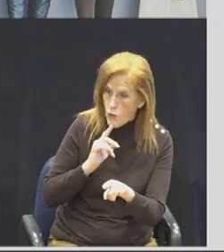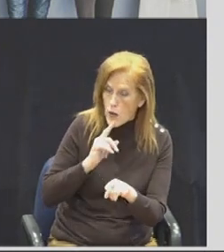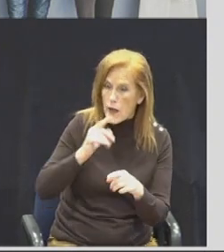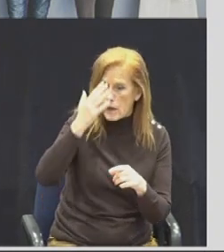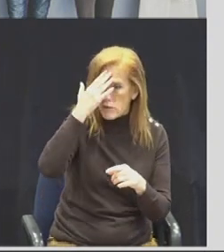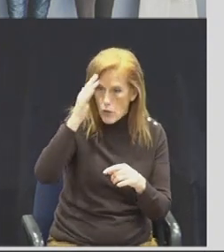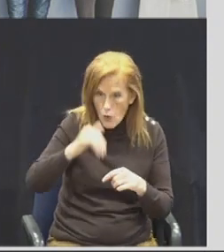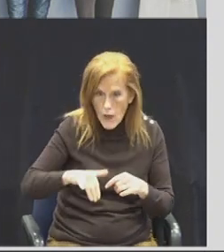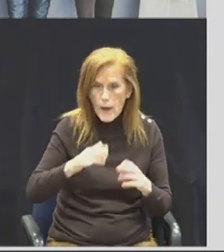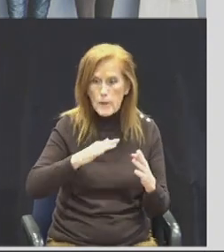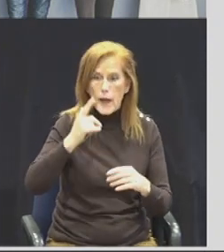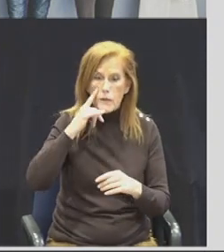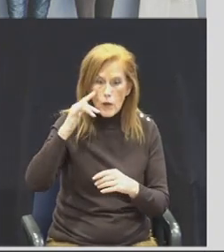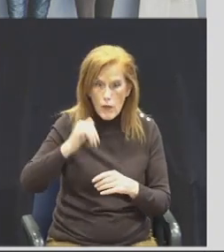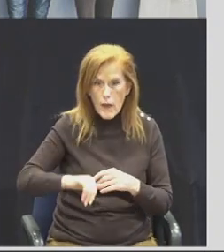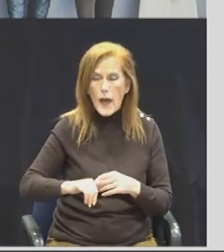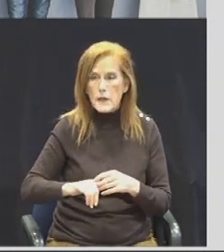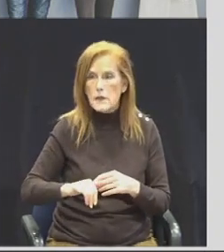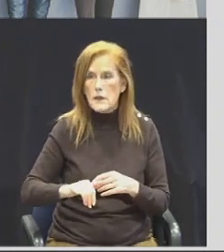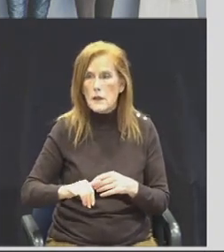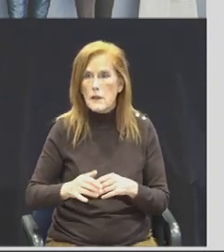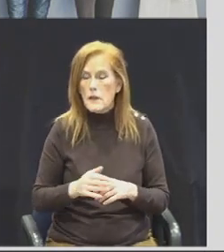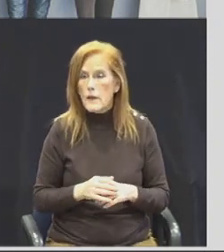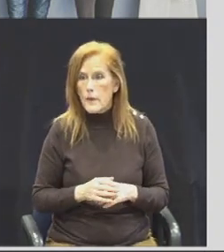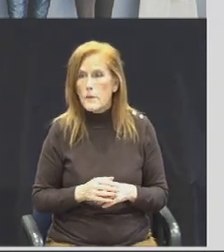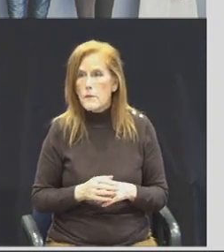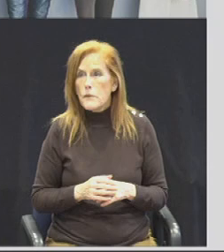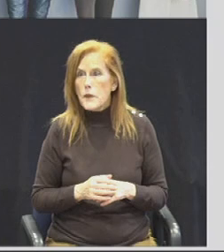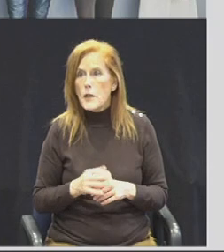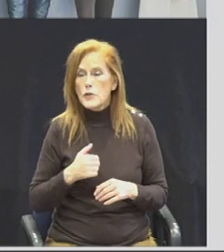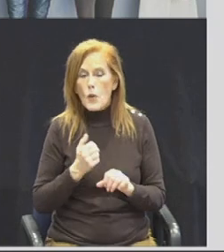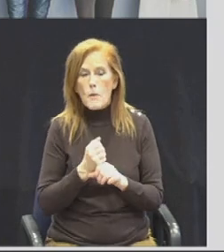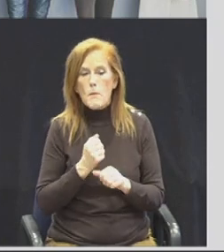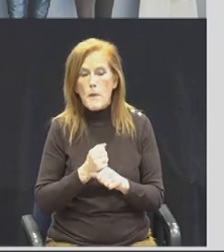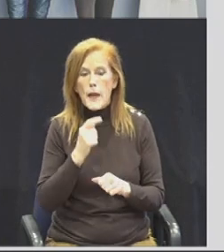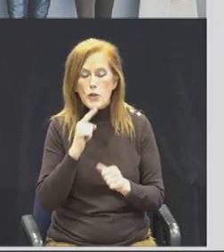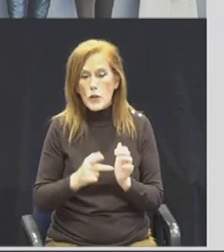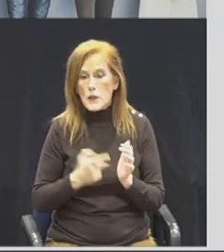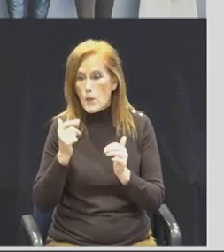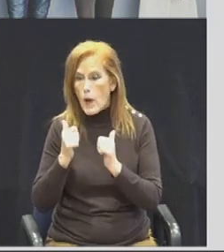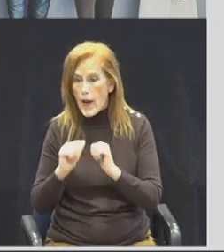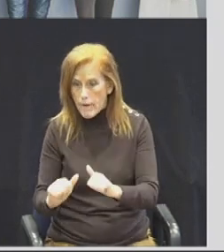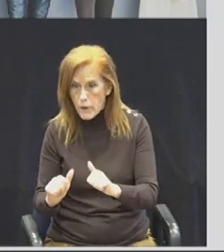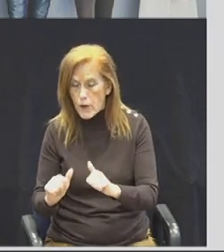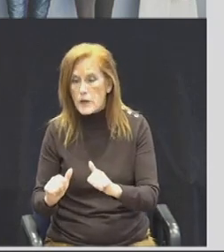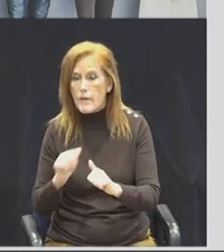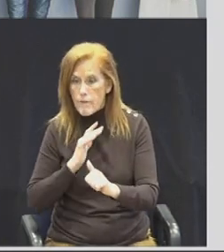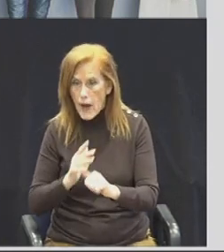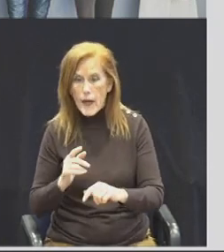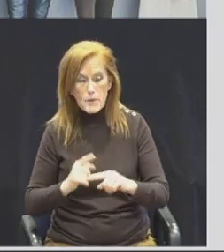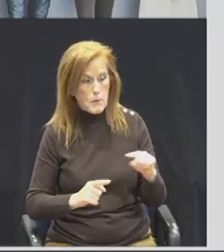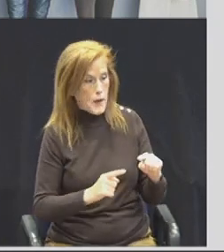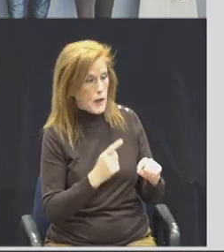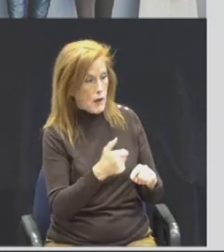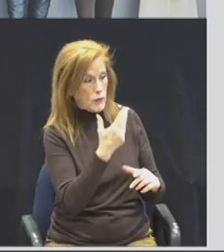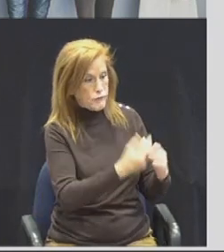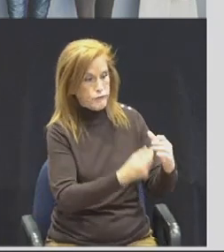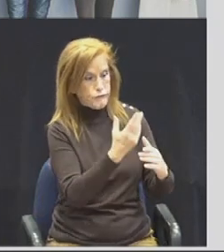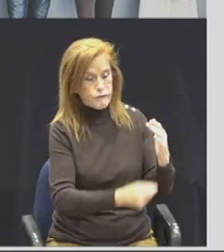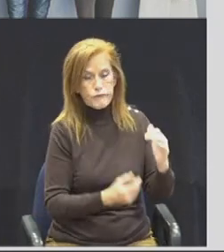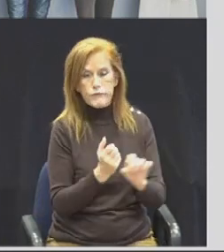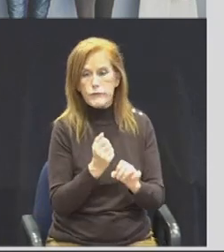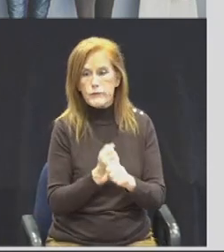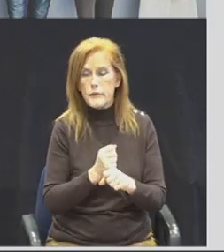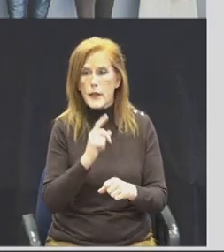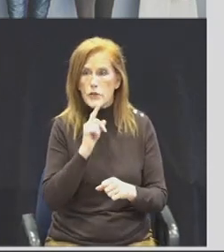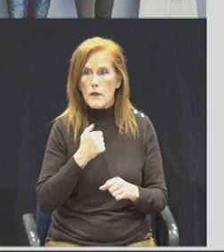that, and that efforts aren't getting doubled or effort isn't getting lost. You want to make sure that your response to a disaster or an emergency